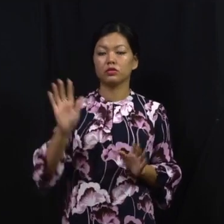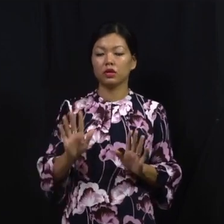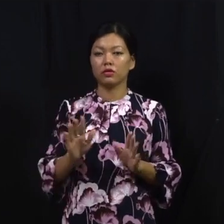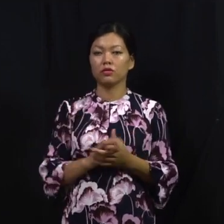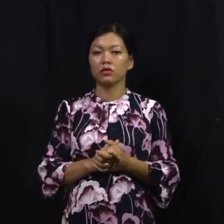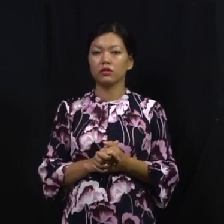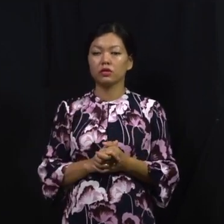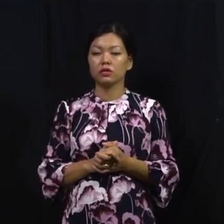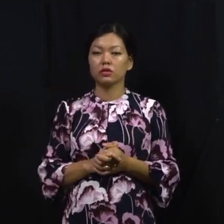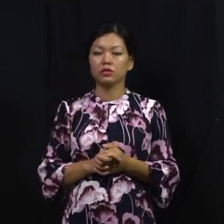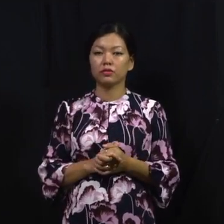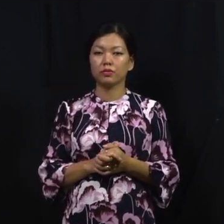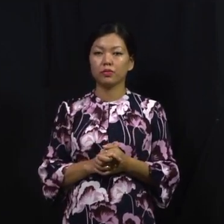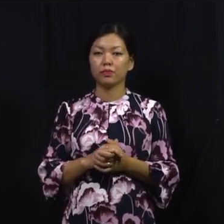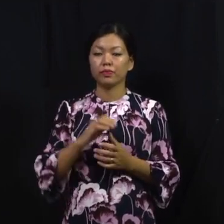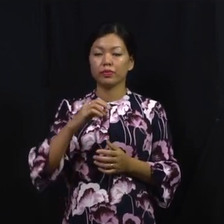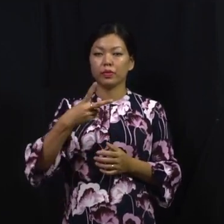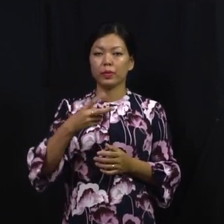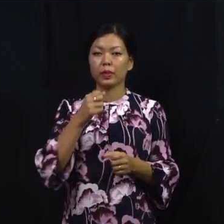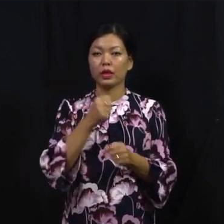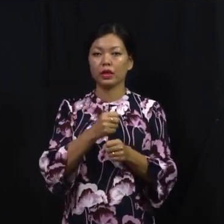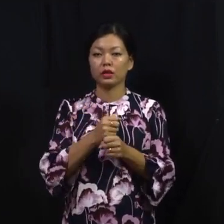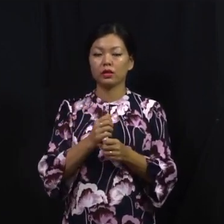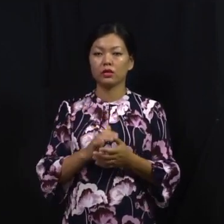now point number 2, we have government.